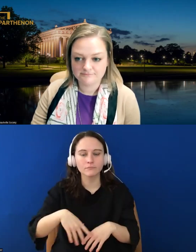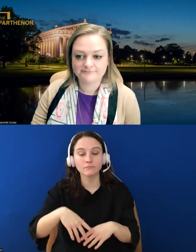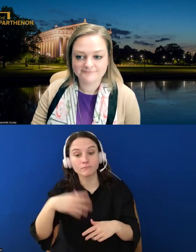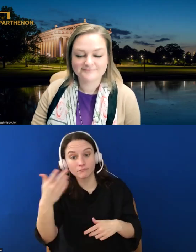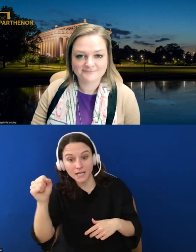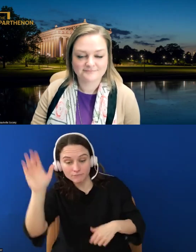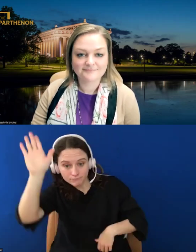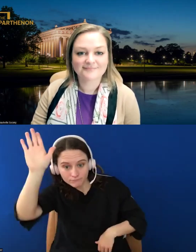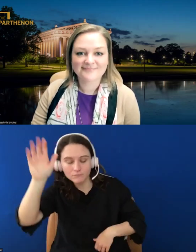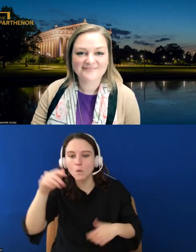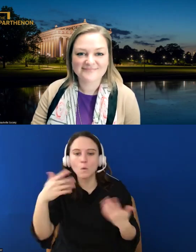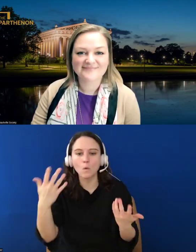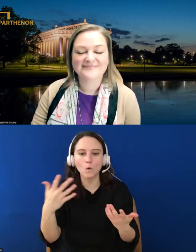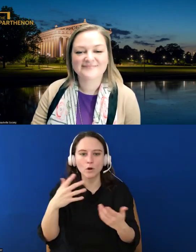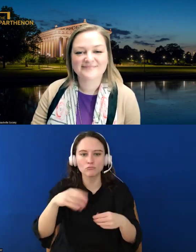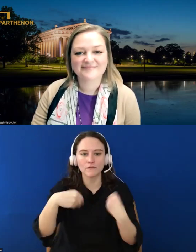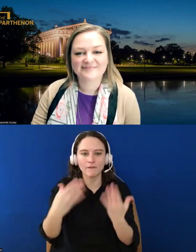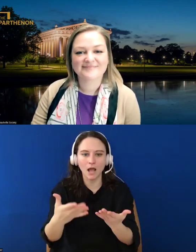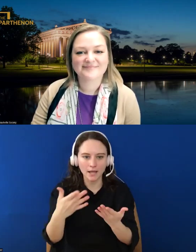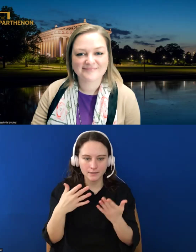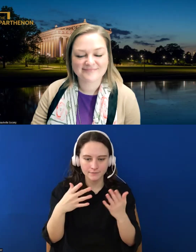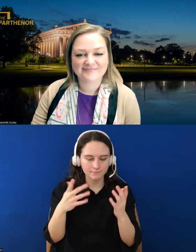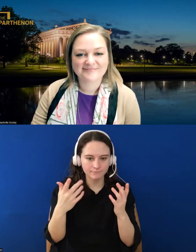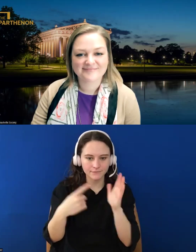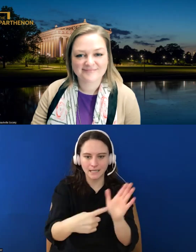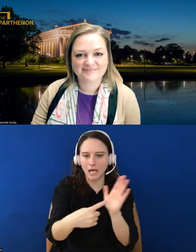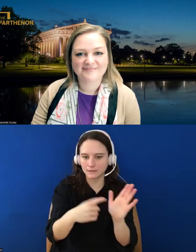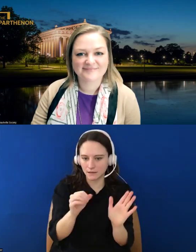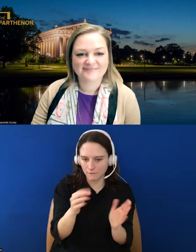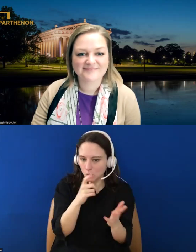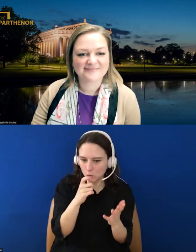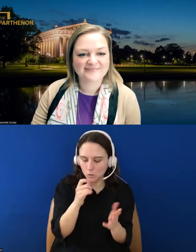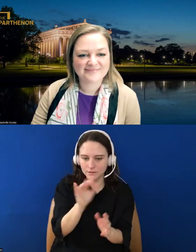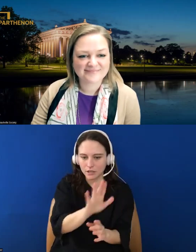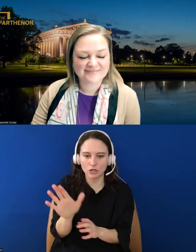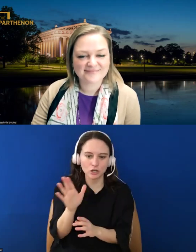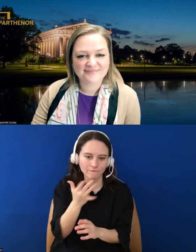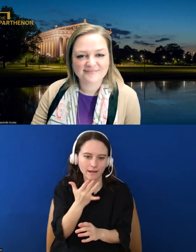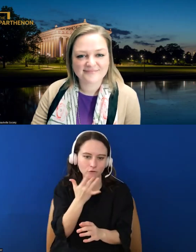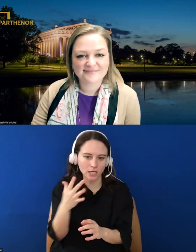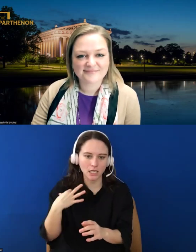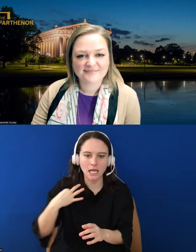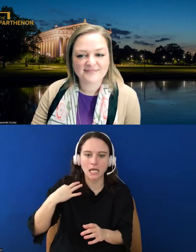provide a signs who of the potential candidates are their favorite.